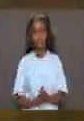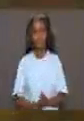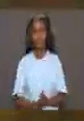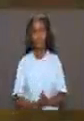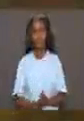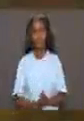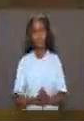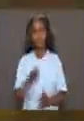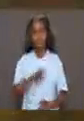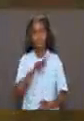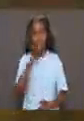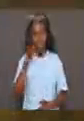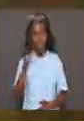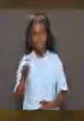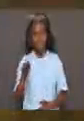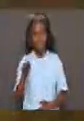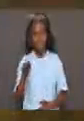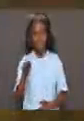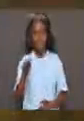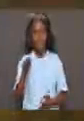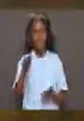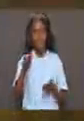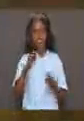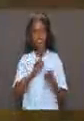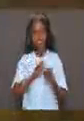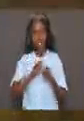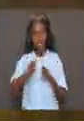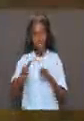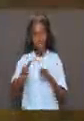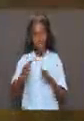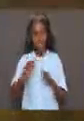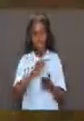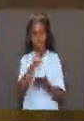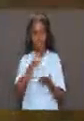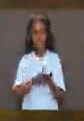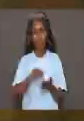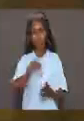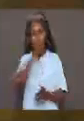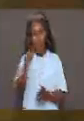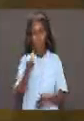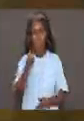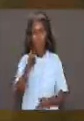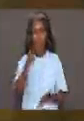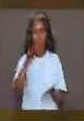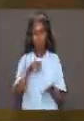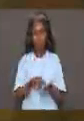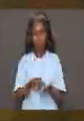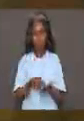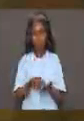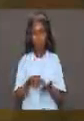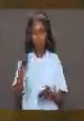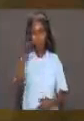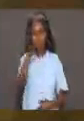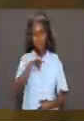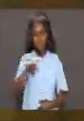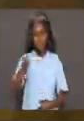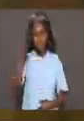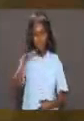An arc is the distance between any 2 points on a